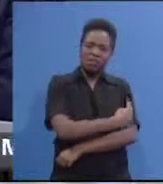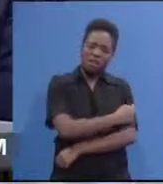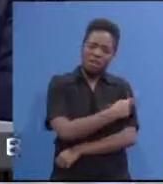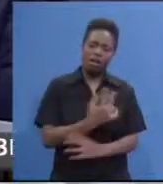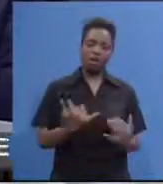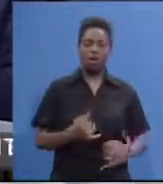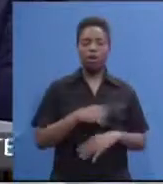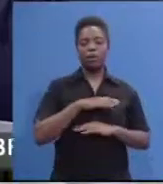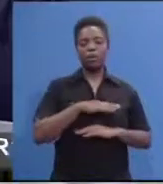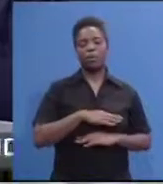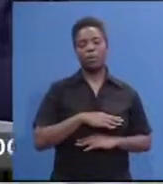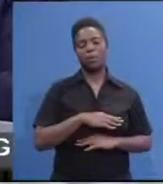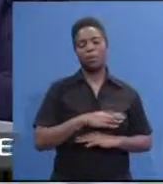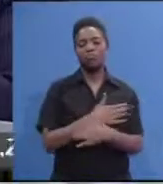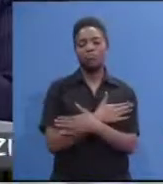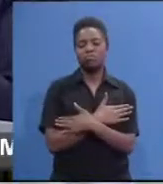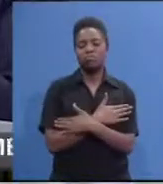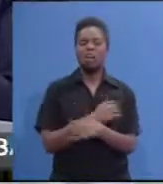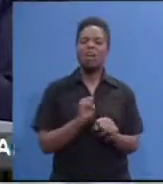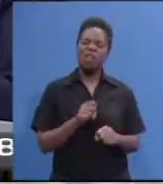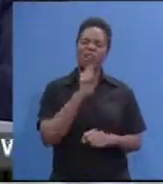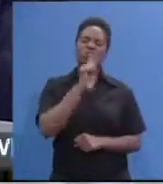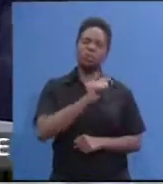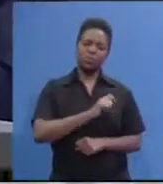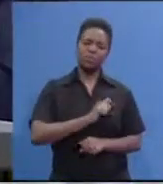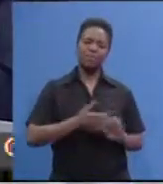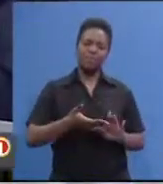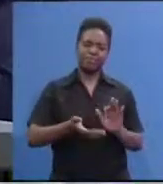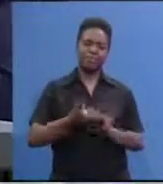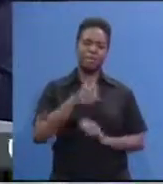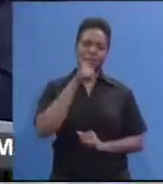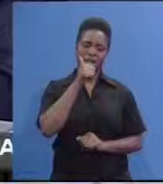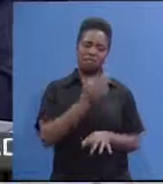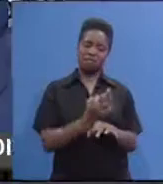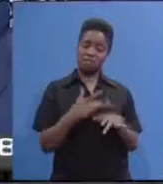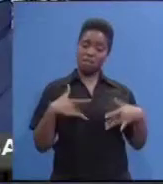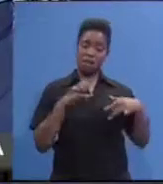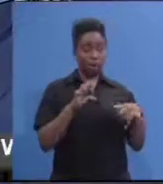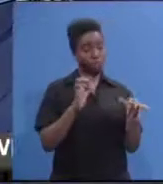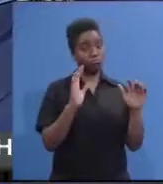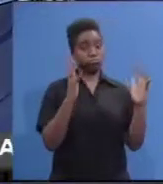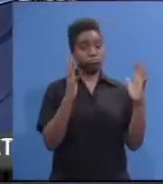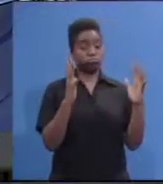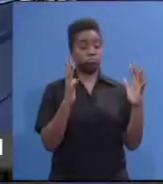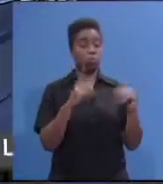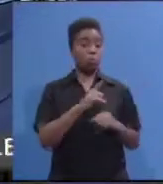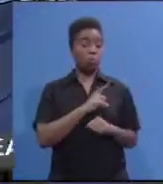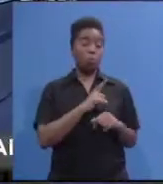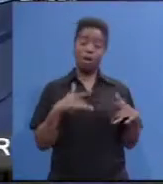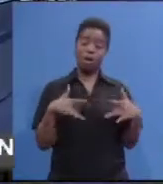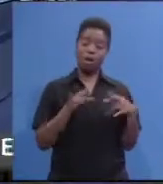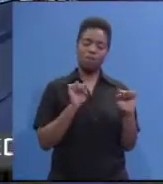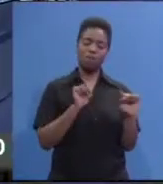rested. And we should really let him go and applaud his life, because his life is worth